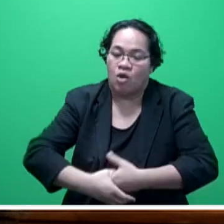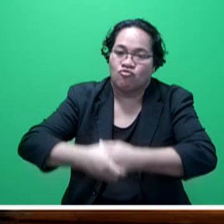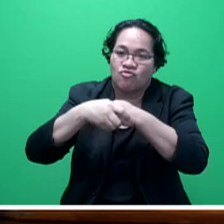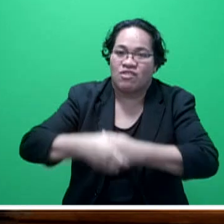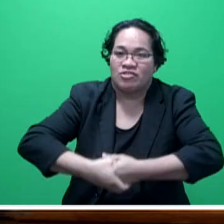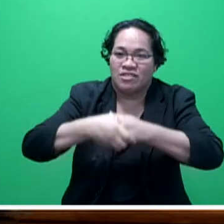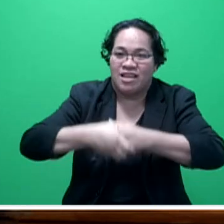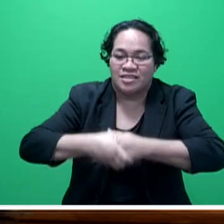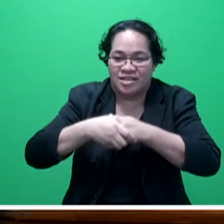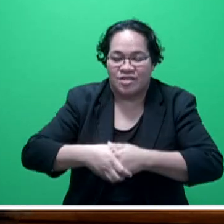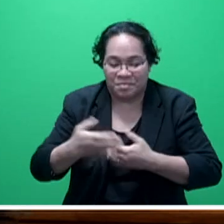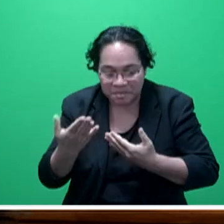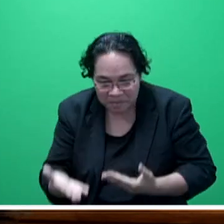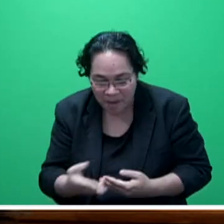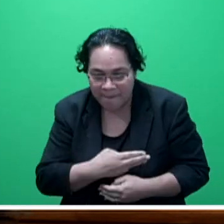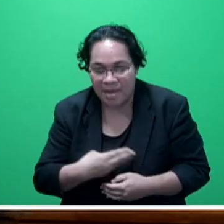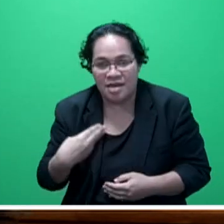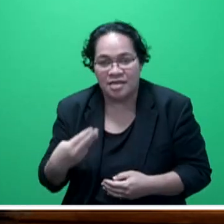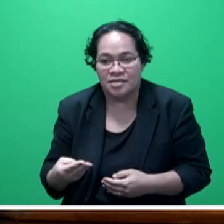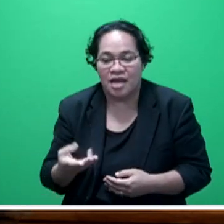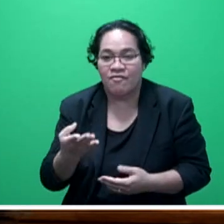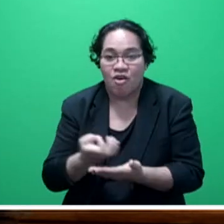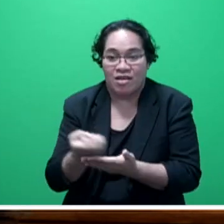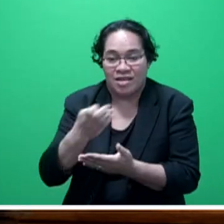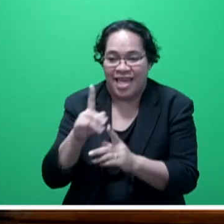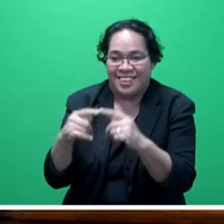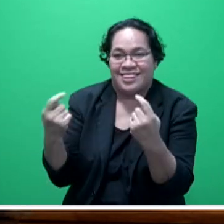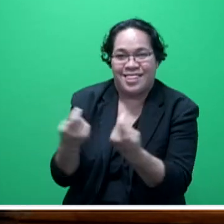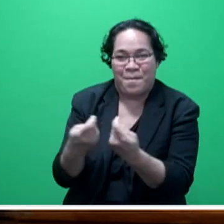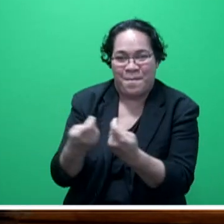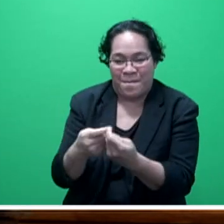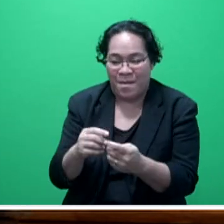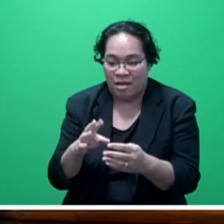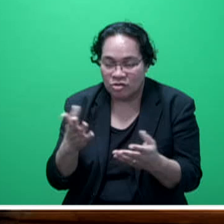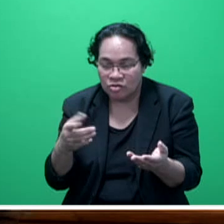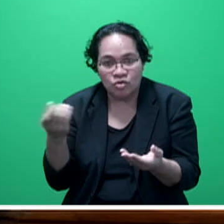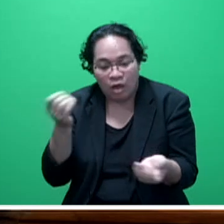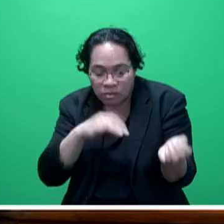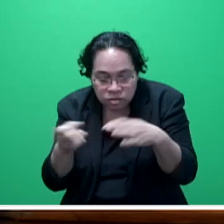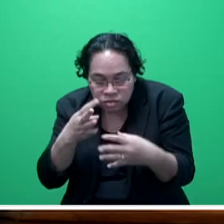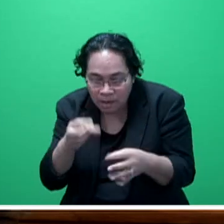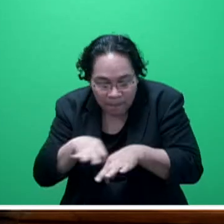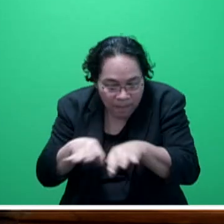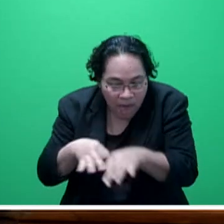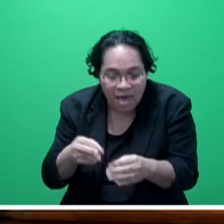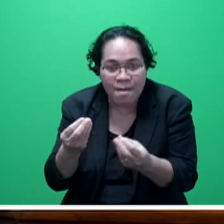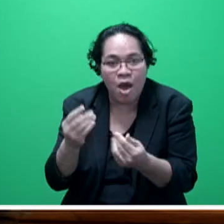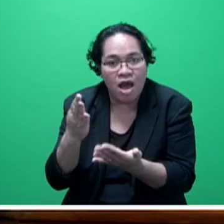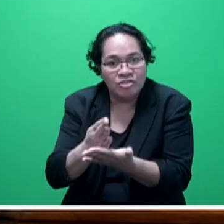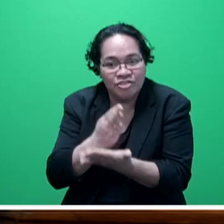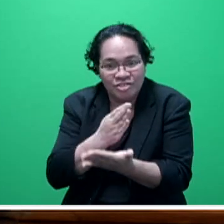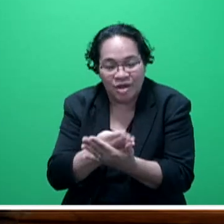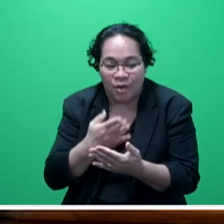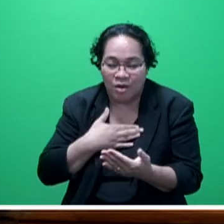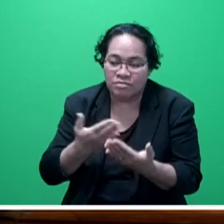congratulate the Honourable Minister for Economy and his team for putting together this bold budget, and I wish to express my